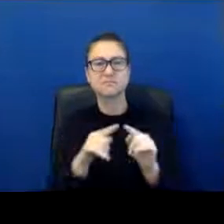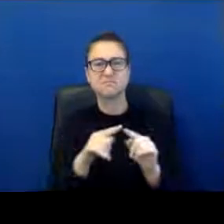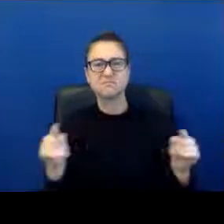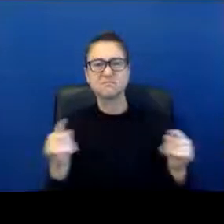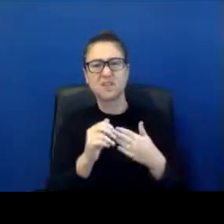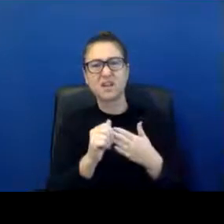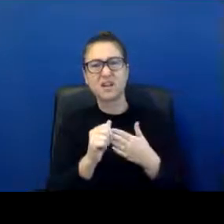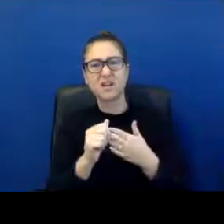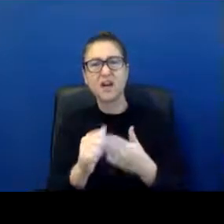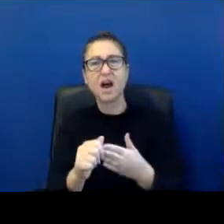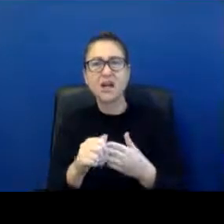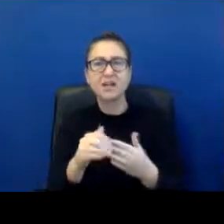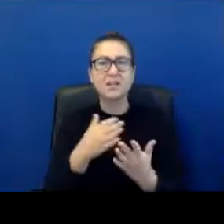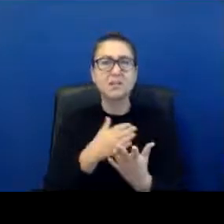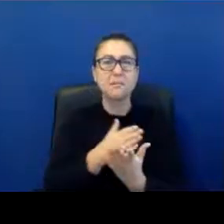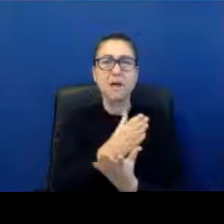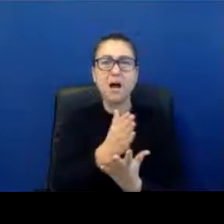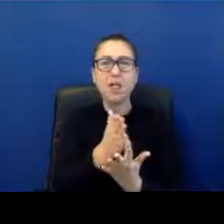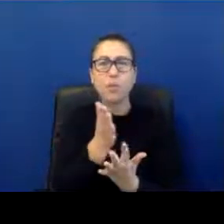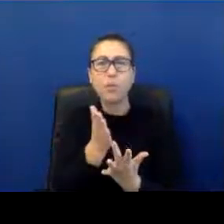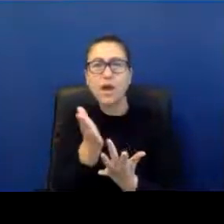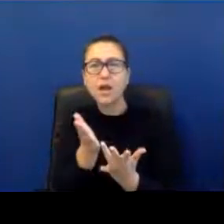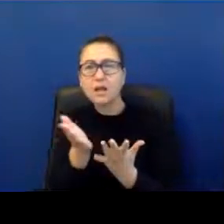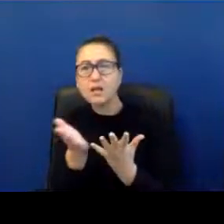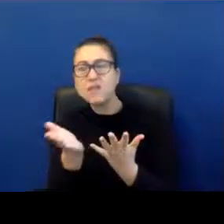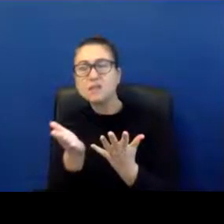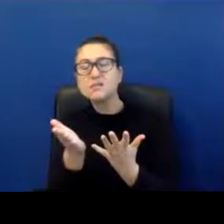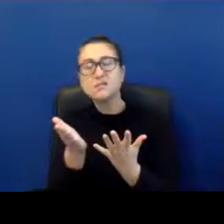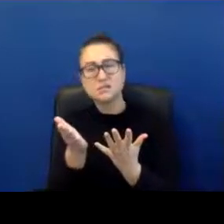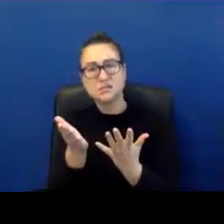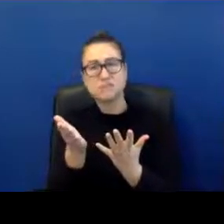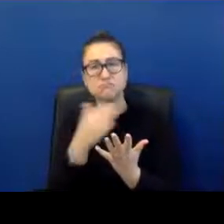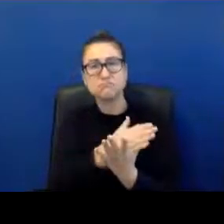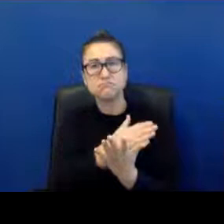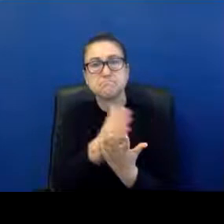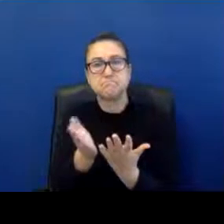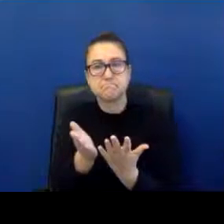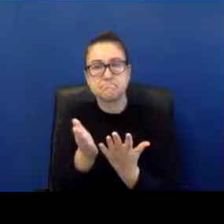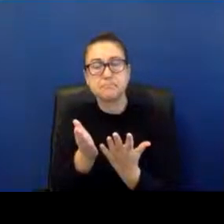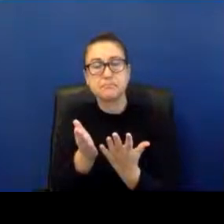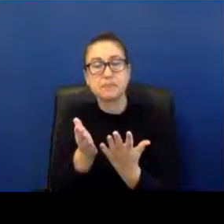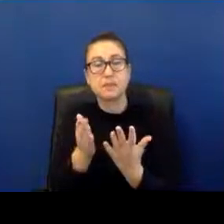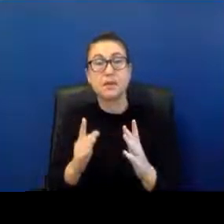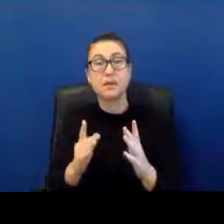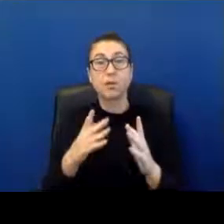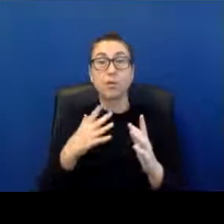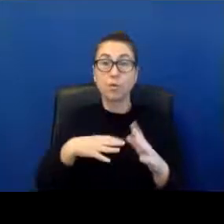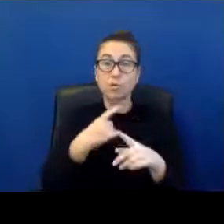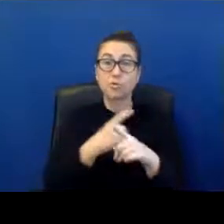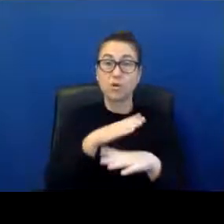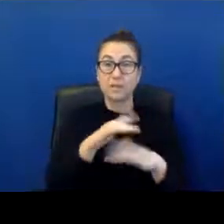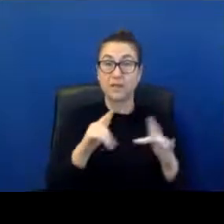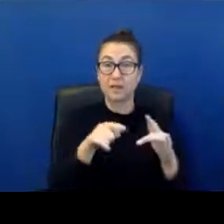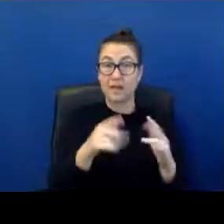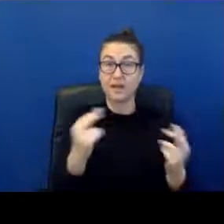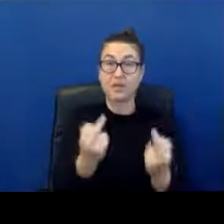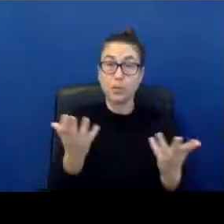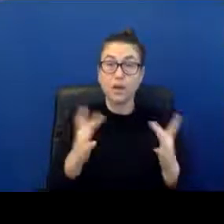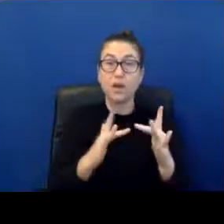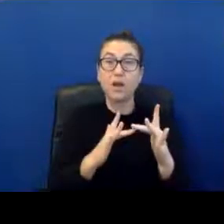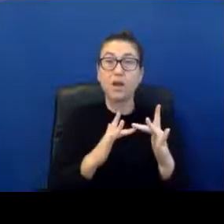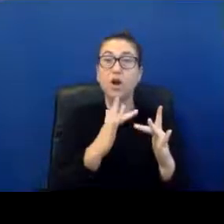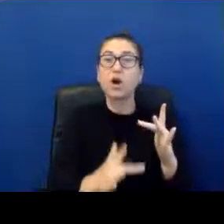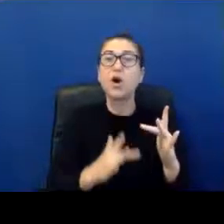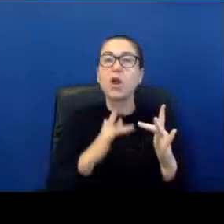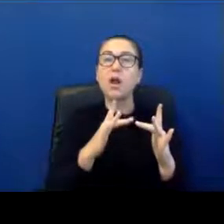And before we get into some common neighbourhood dispute topics, we want to talk about the new online guided pathways that you can find on the